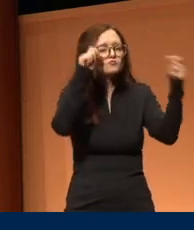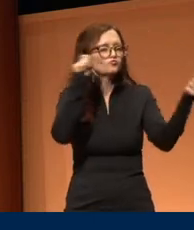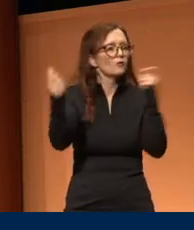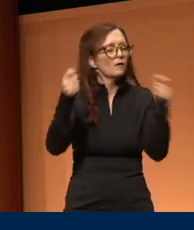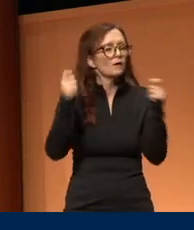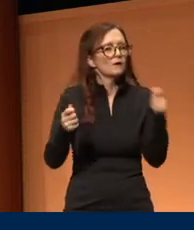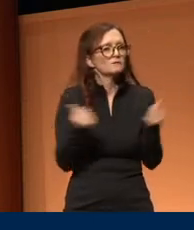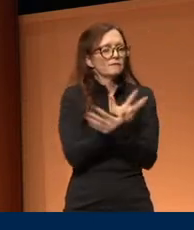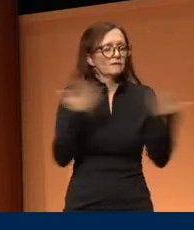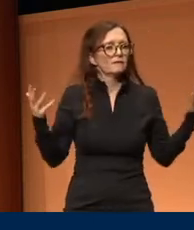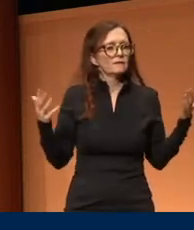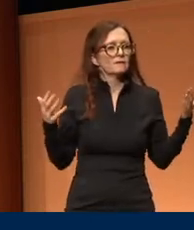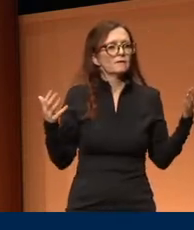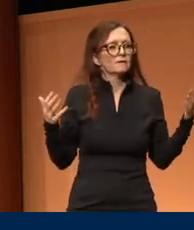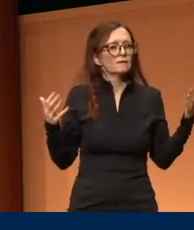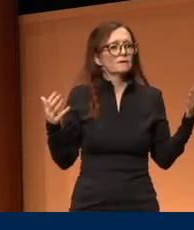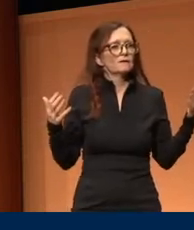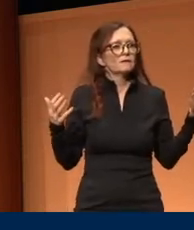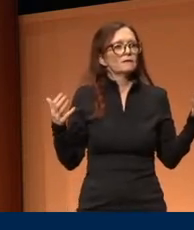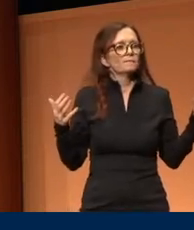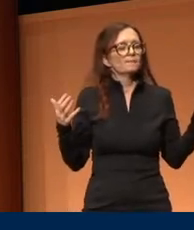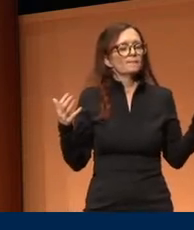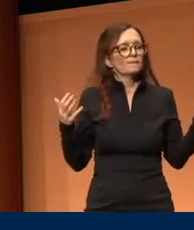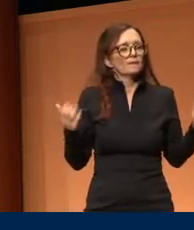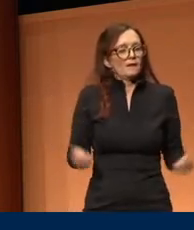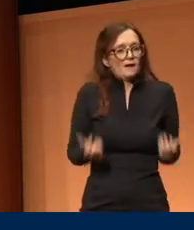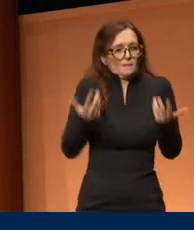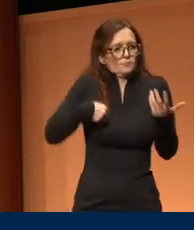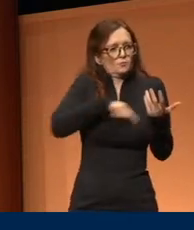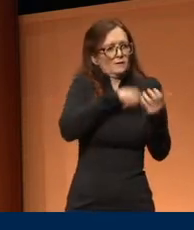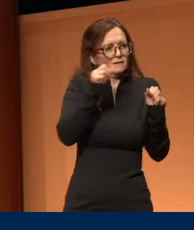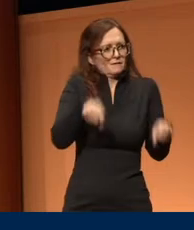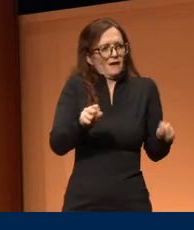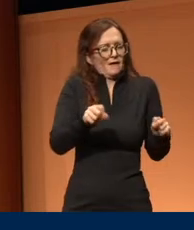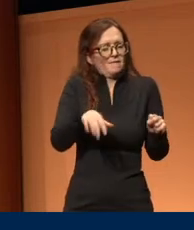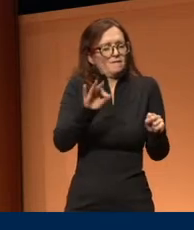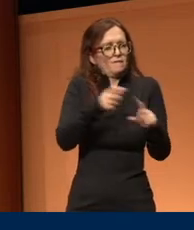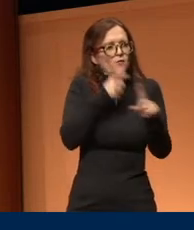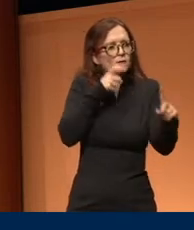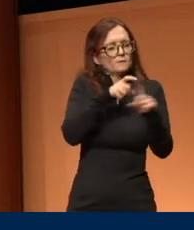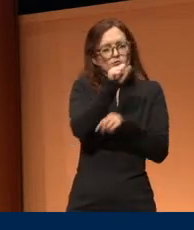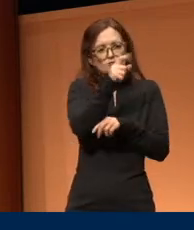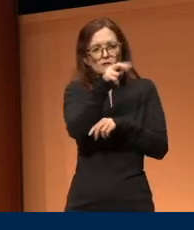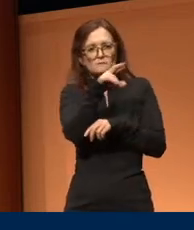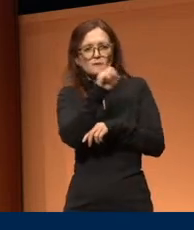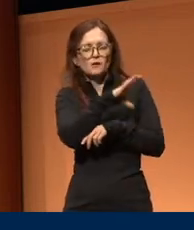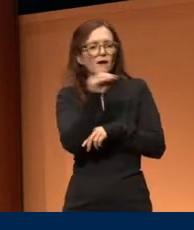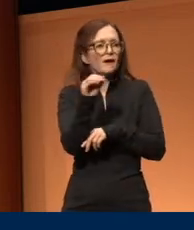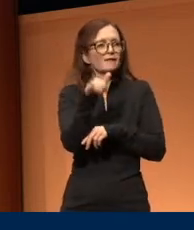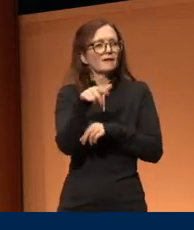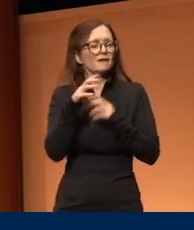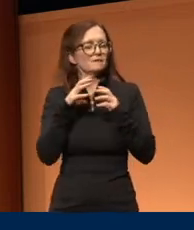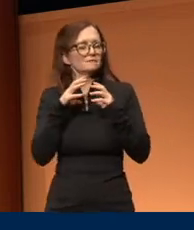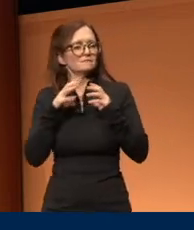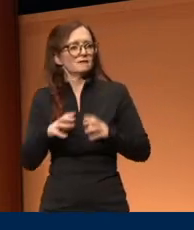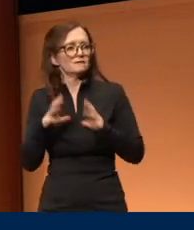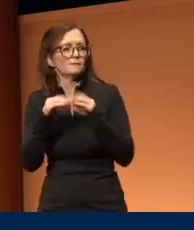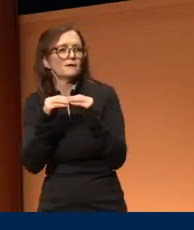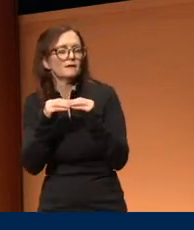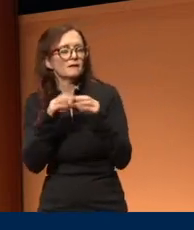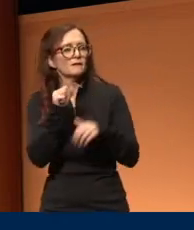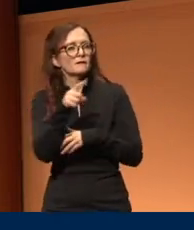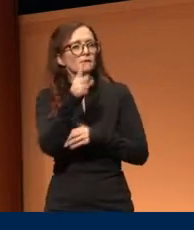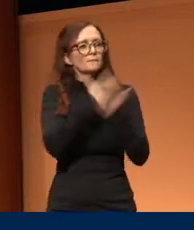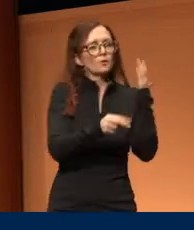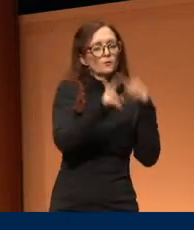mind. How much can we extrapolate from Shakespeare and citizens' assemblies to the world of politics as we know it,